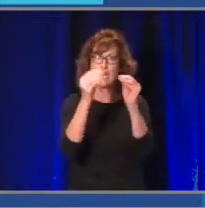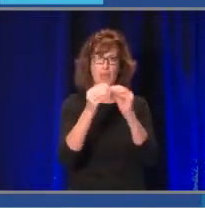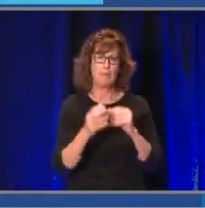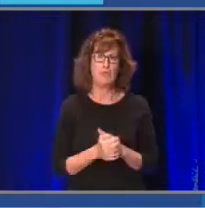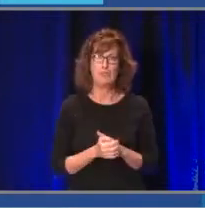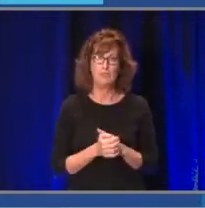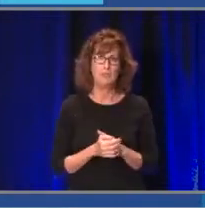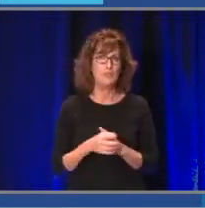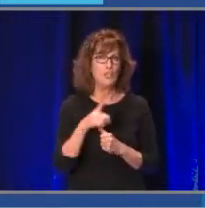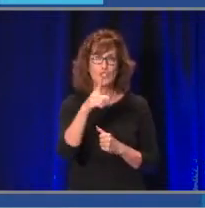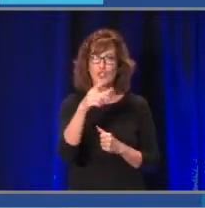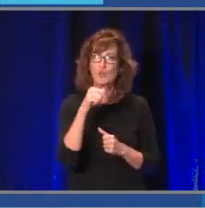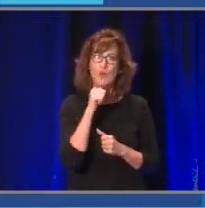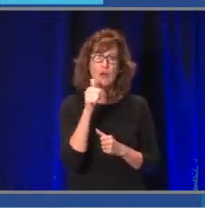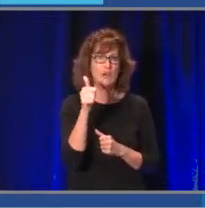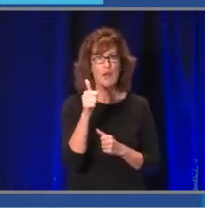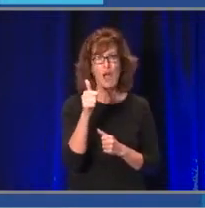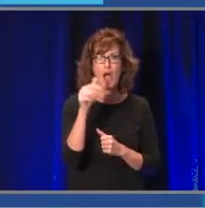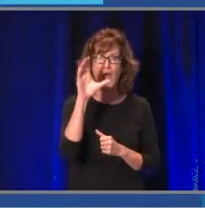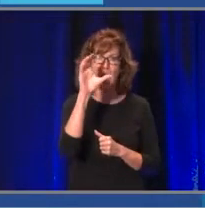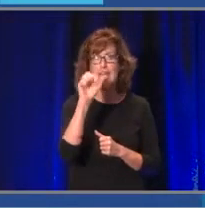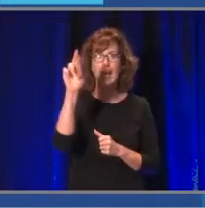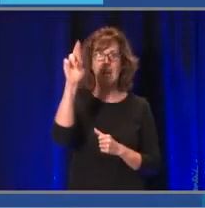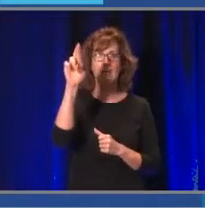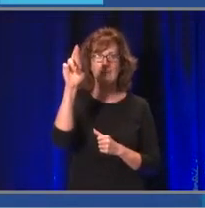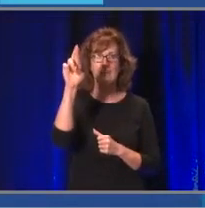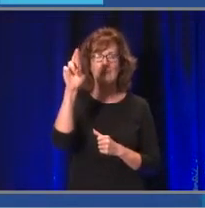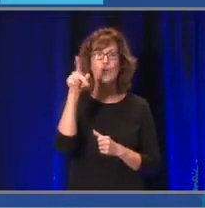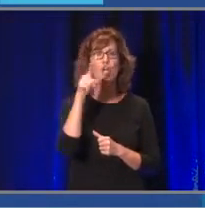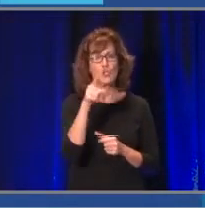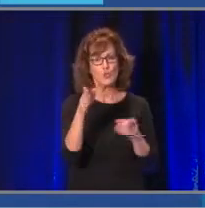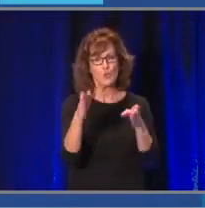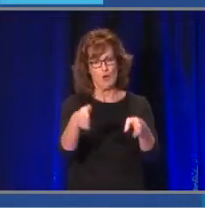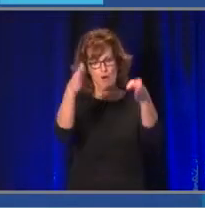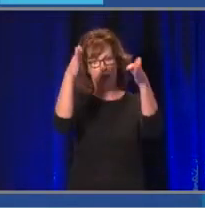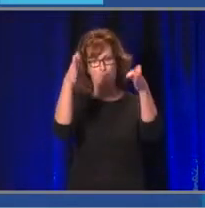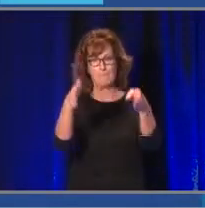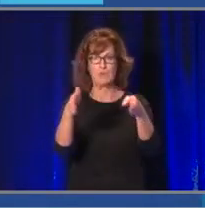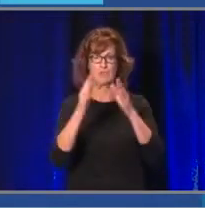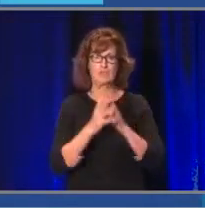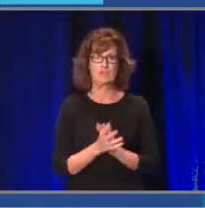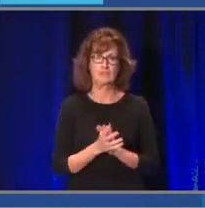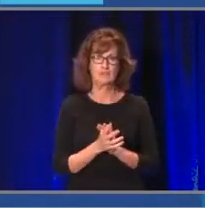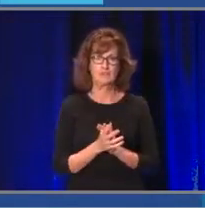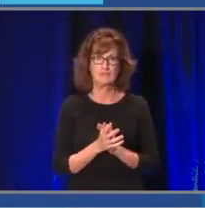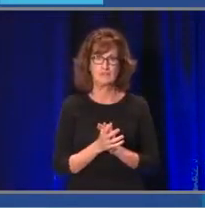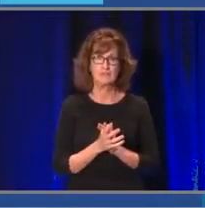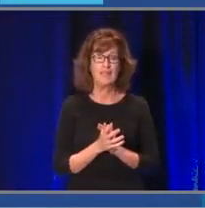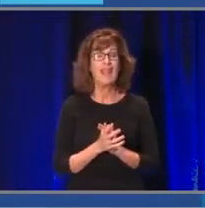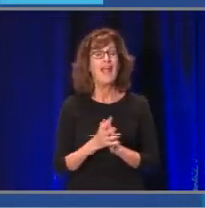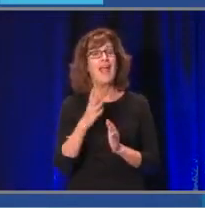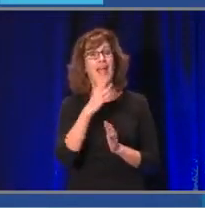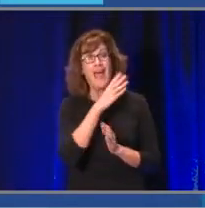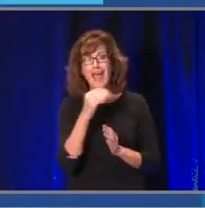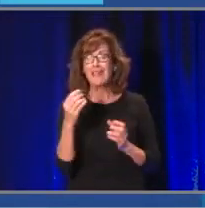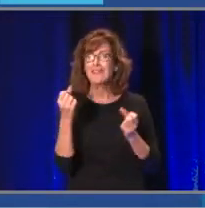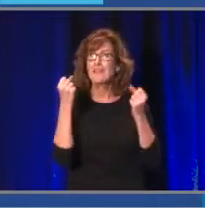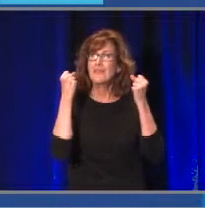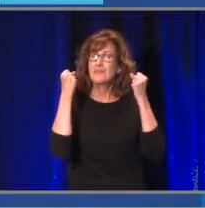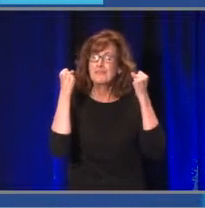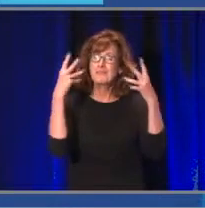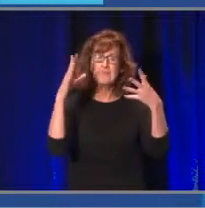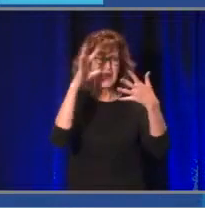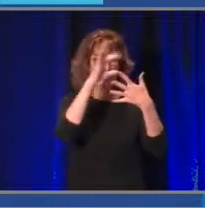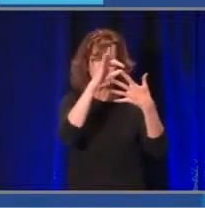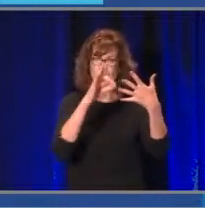person, number one. But as importantly, there are many different choices with a tremendous